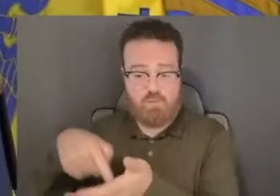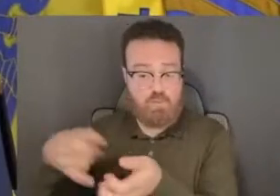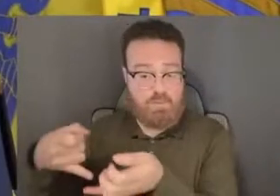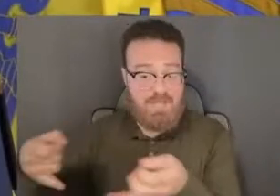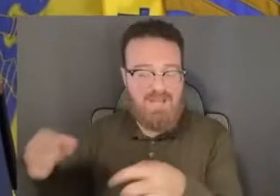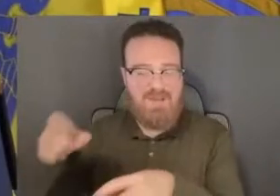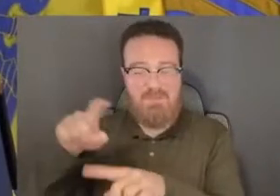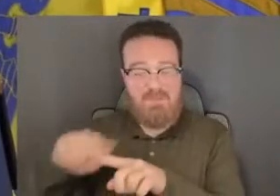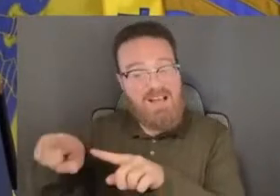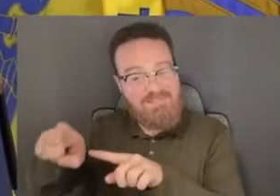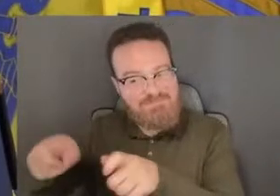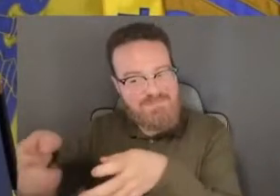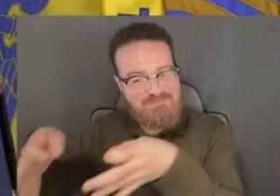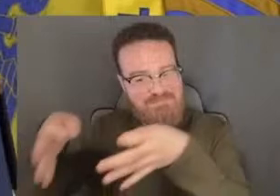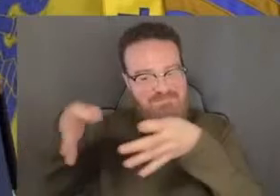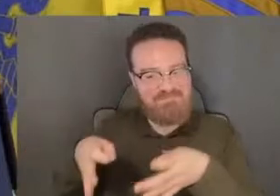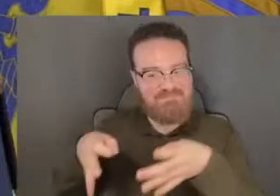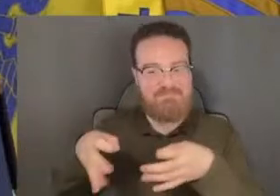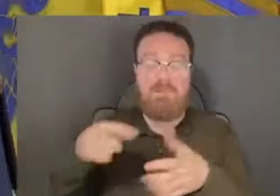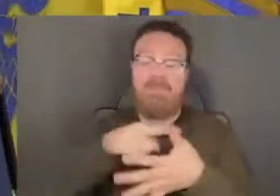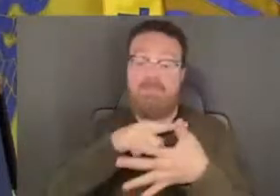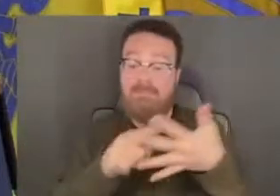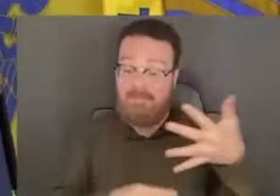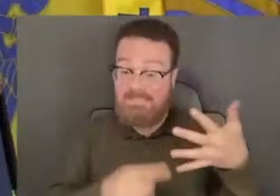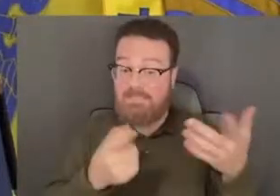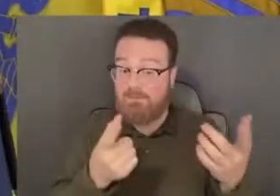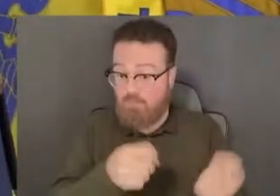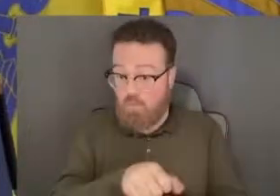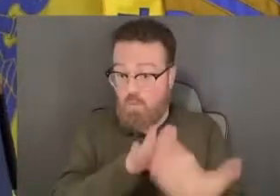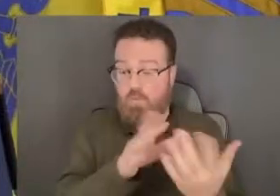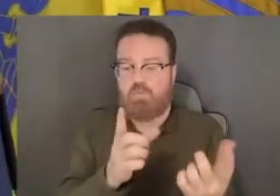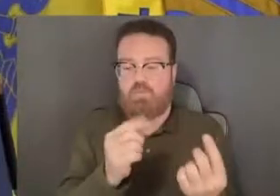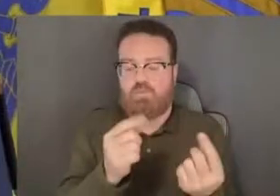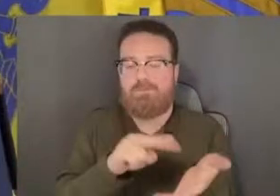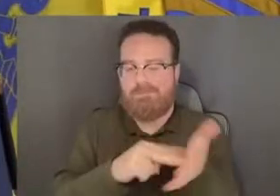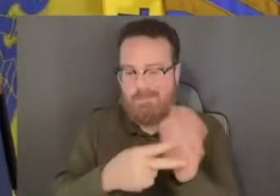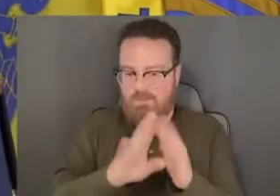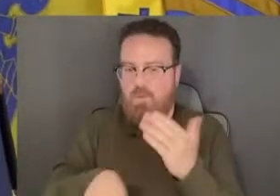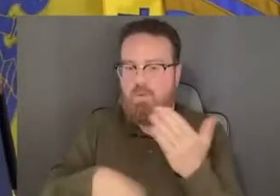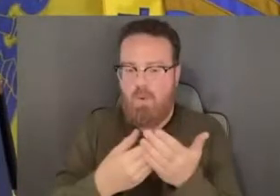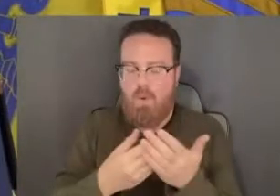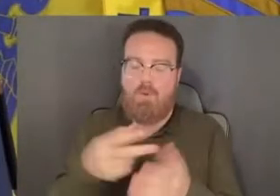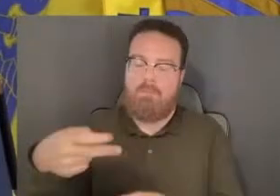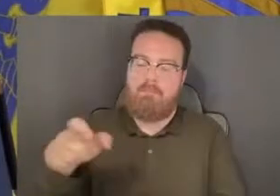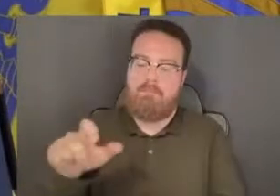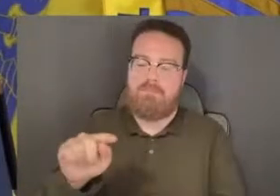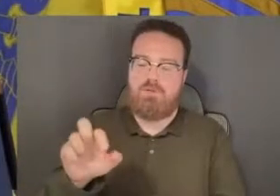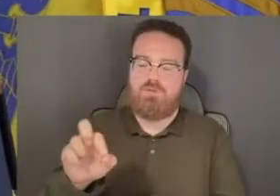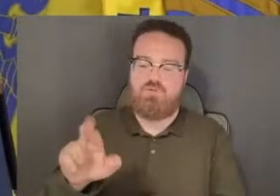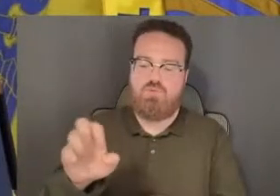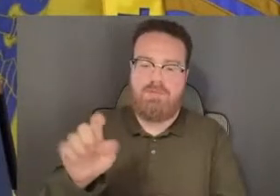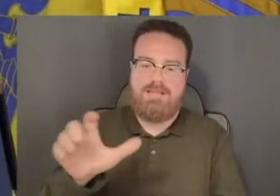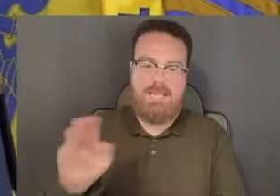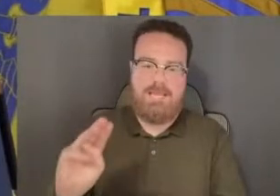removing all petroleum-based food dyes from the U.S. food supply.